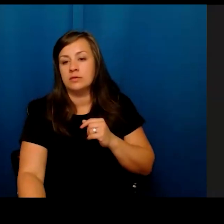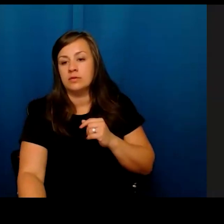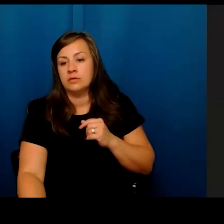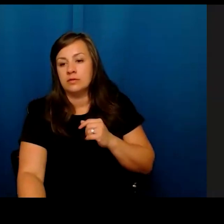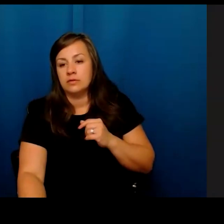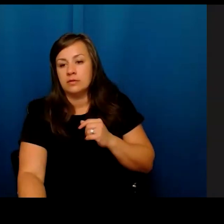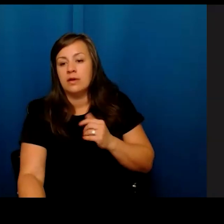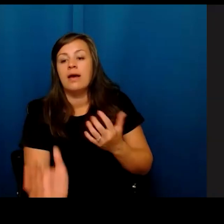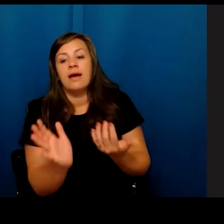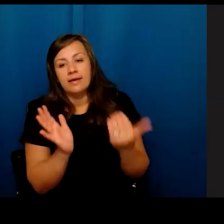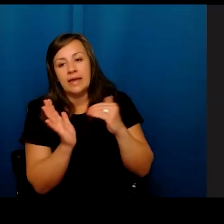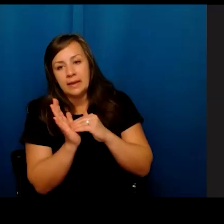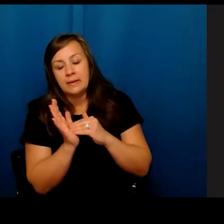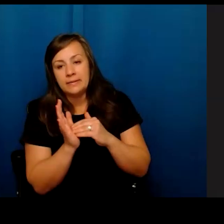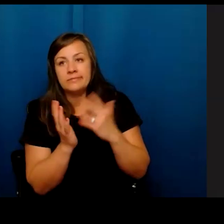And again,